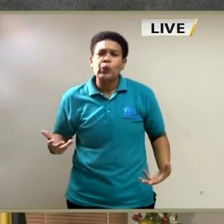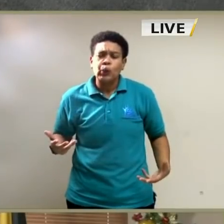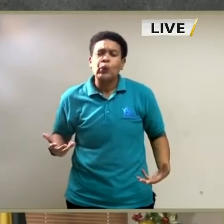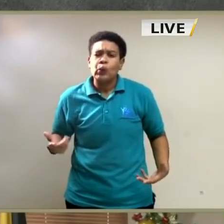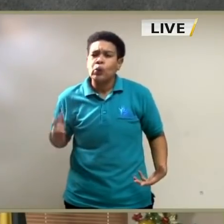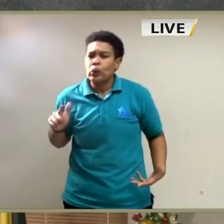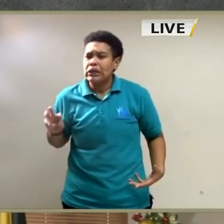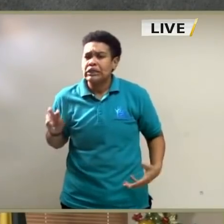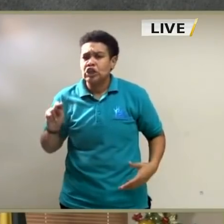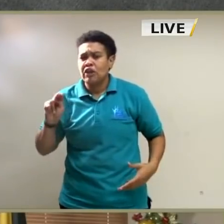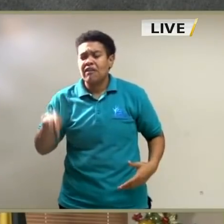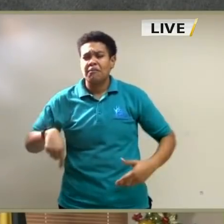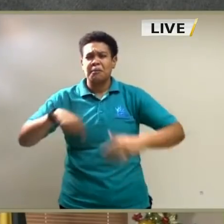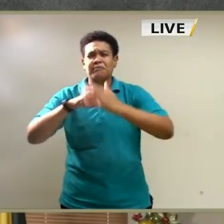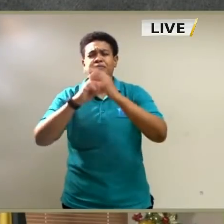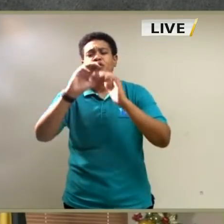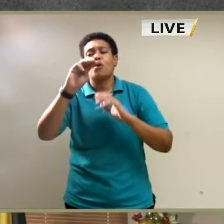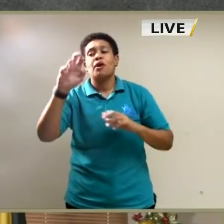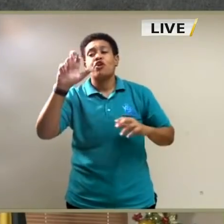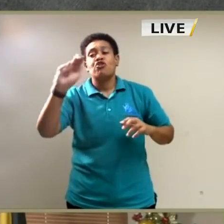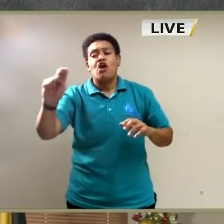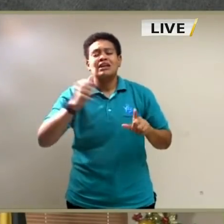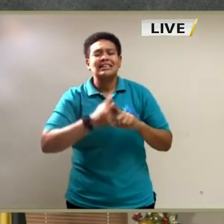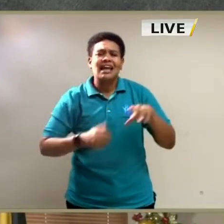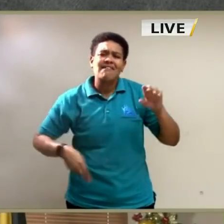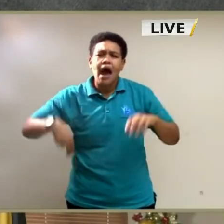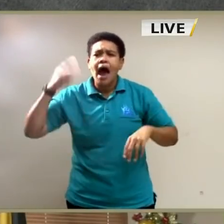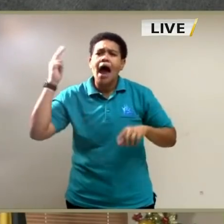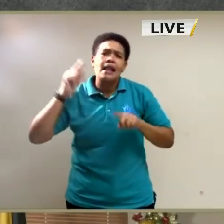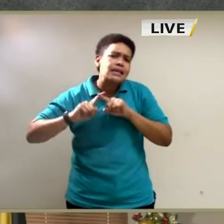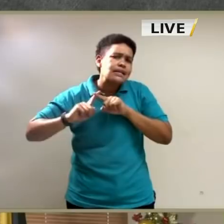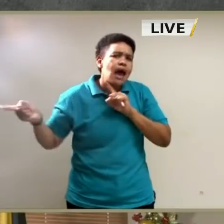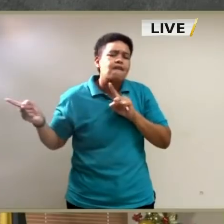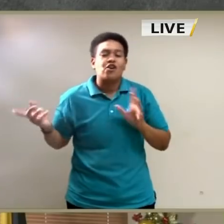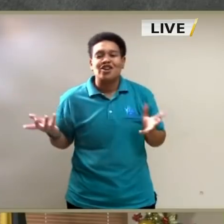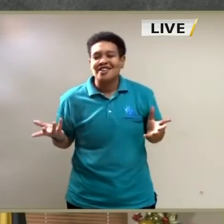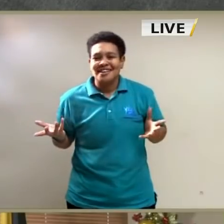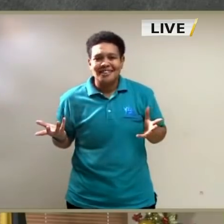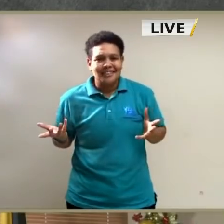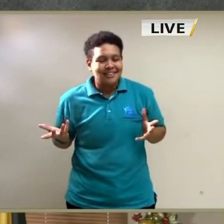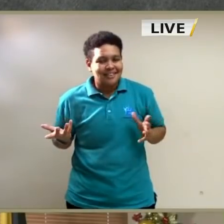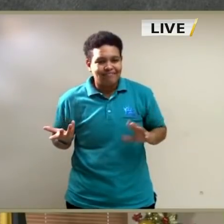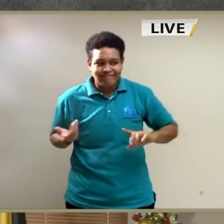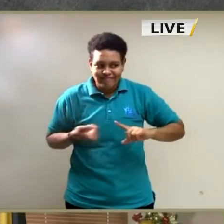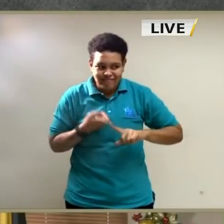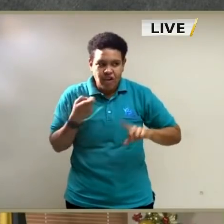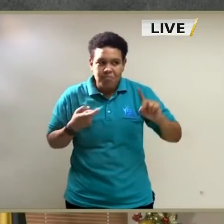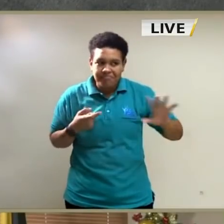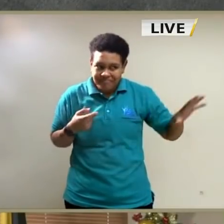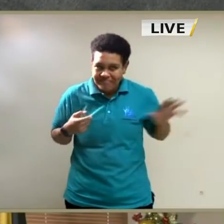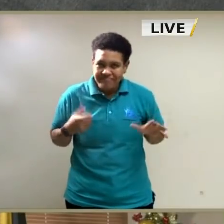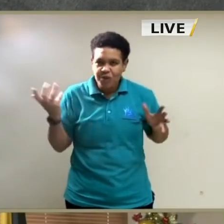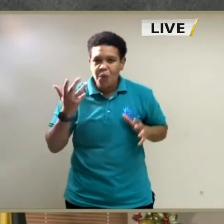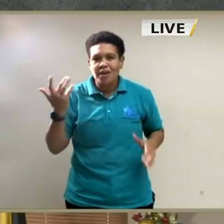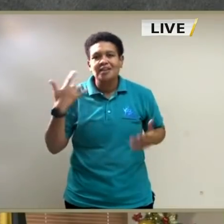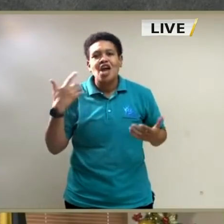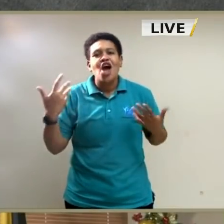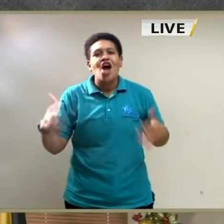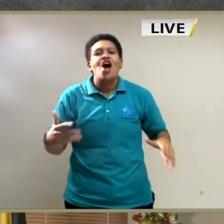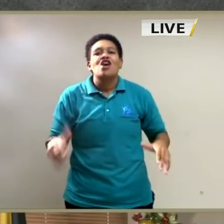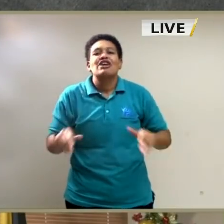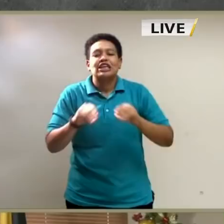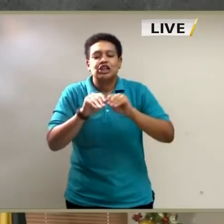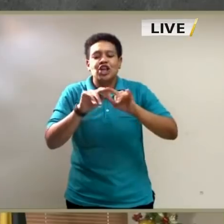Omicron is highly divergent from what is already